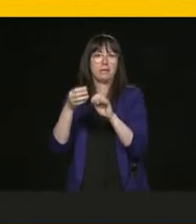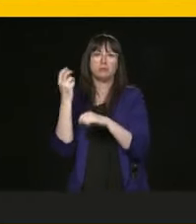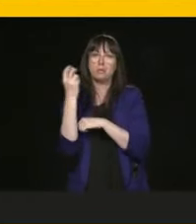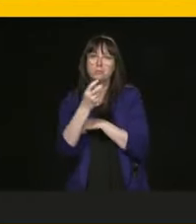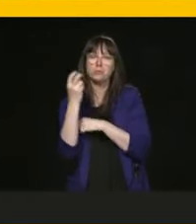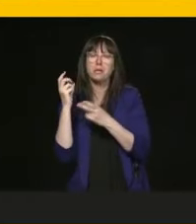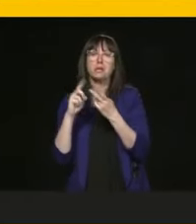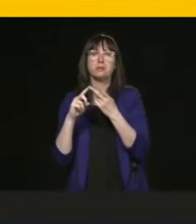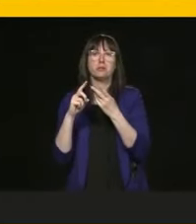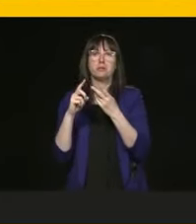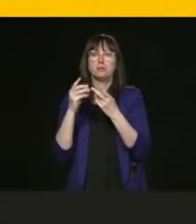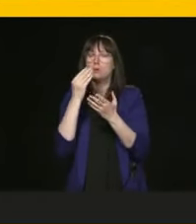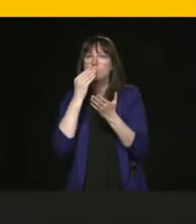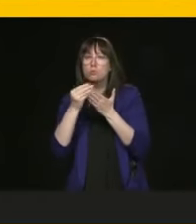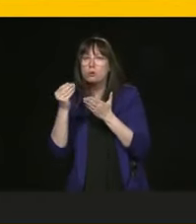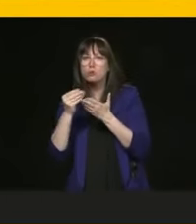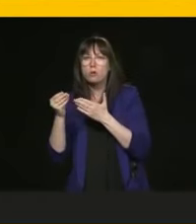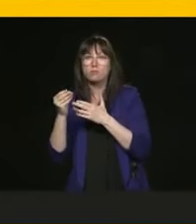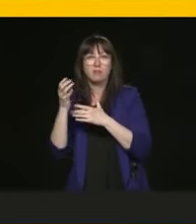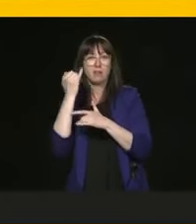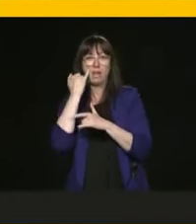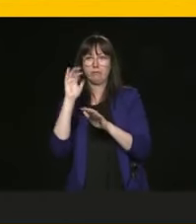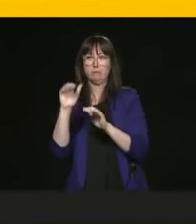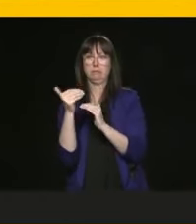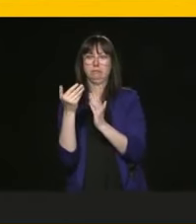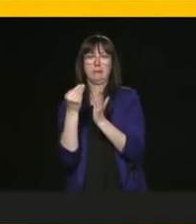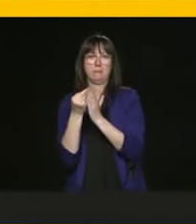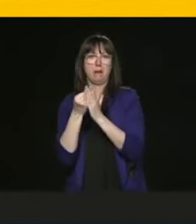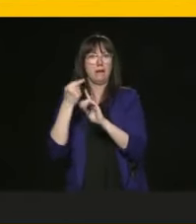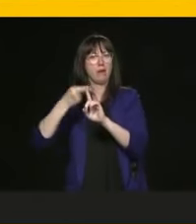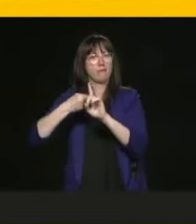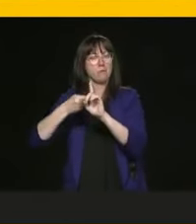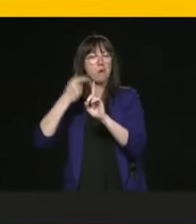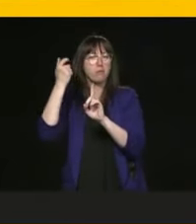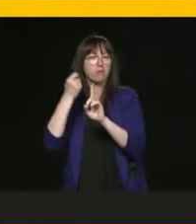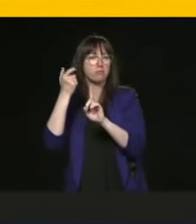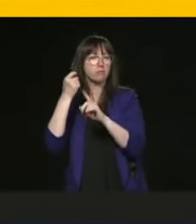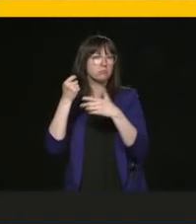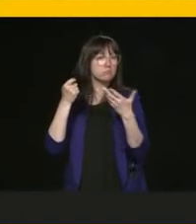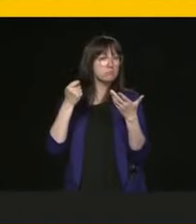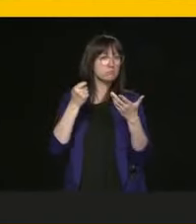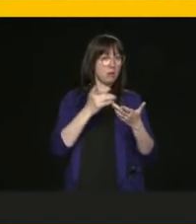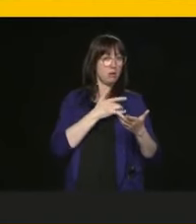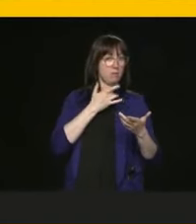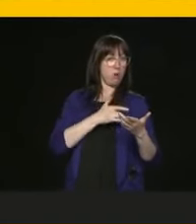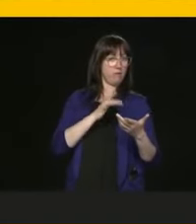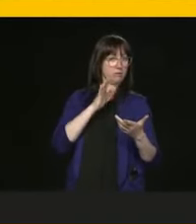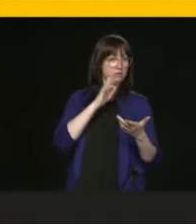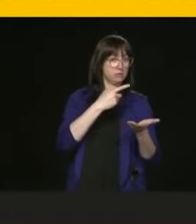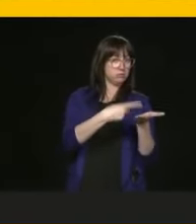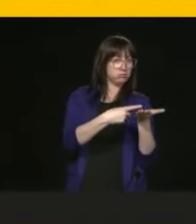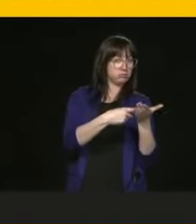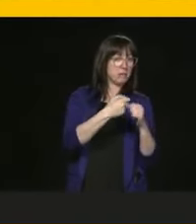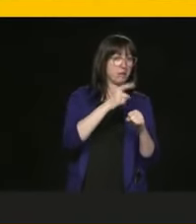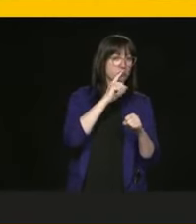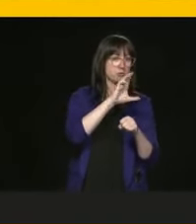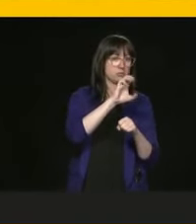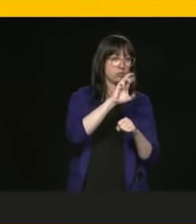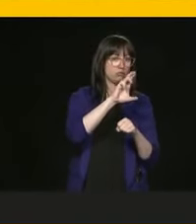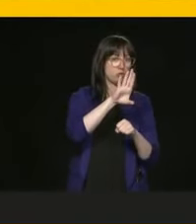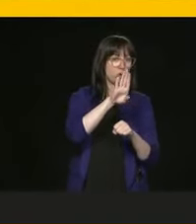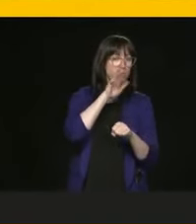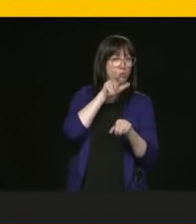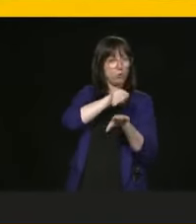fixed income? And is there any talk with the provinces about making sure that CERB doesn't affect their receiving of federal